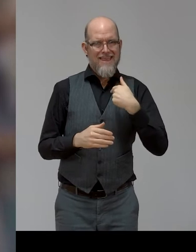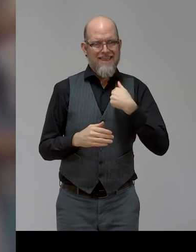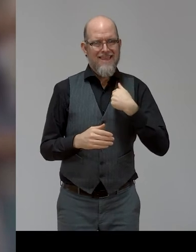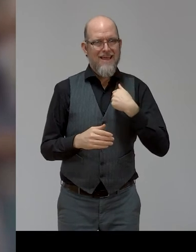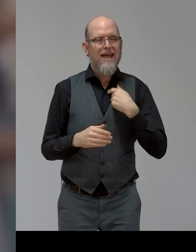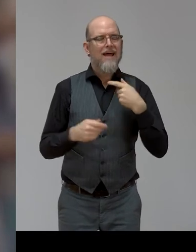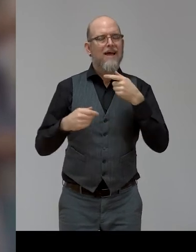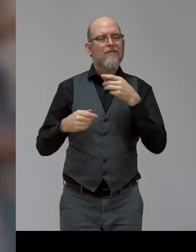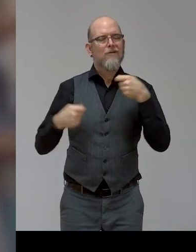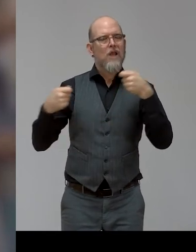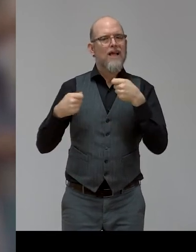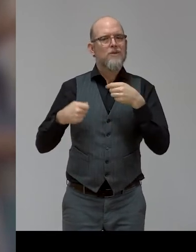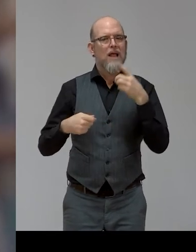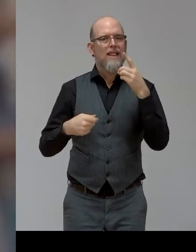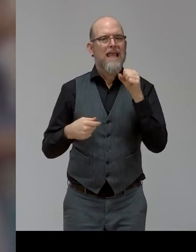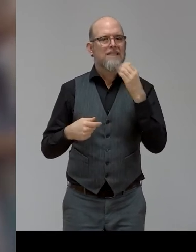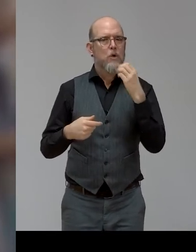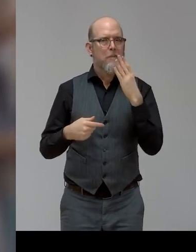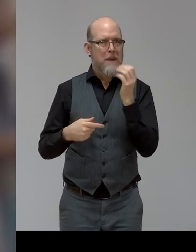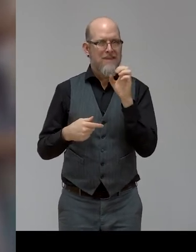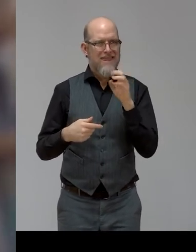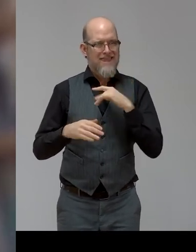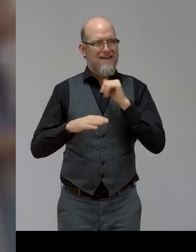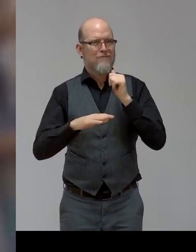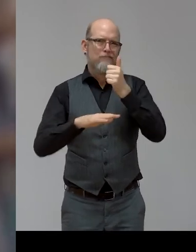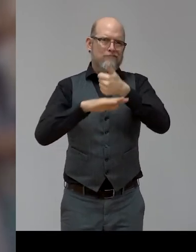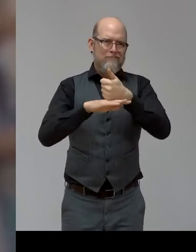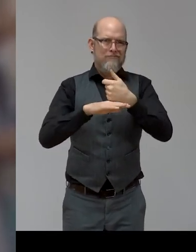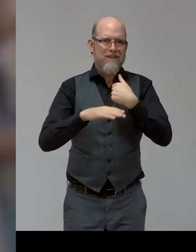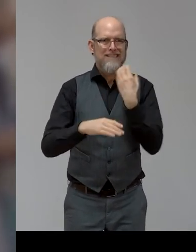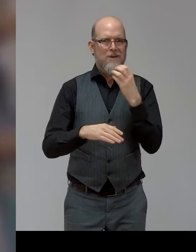Corpartes. I am wearing